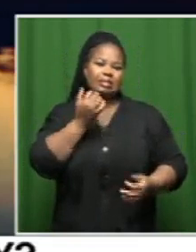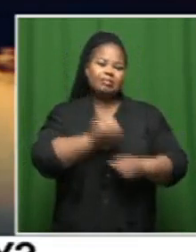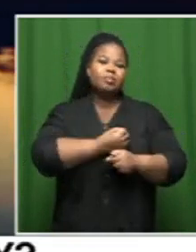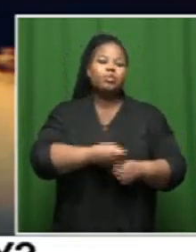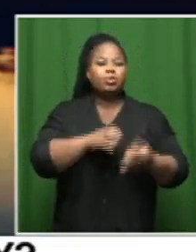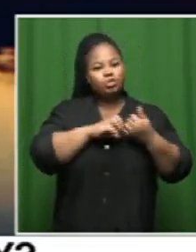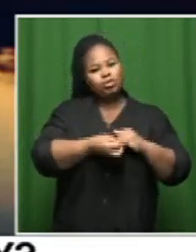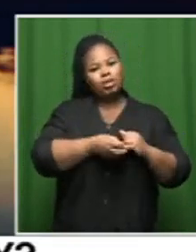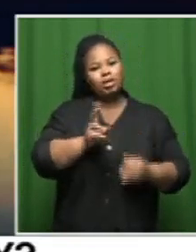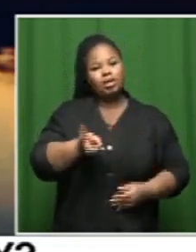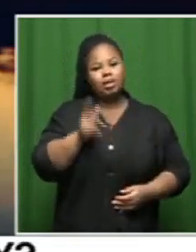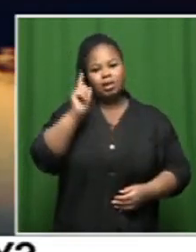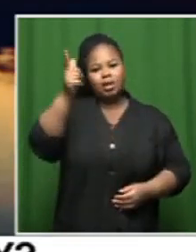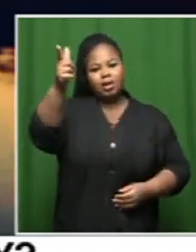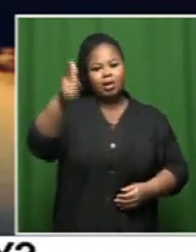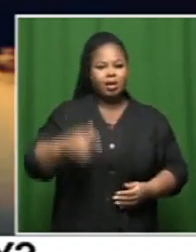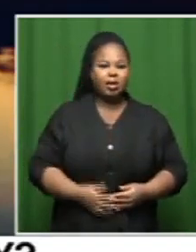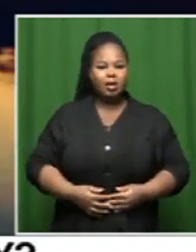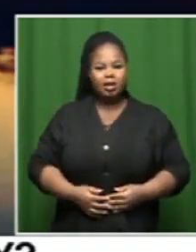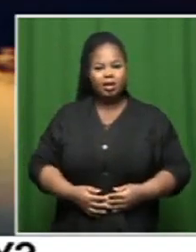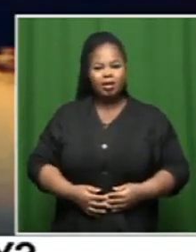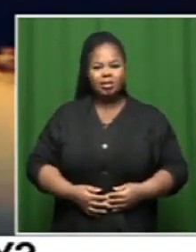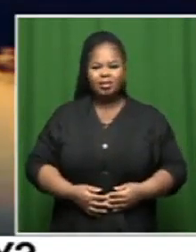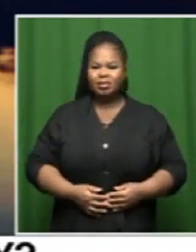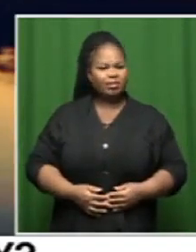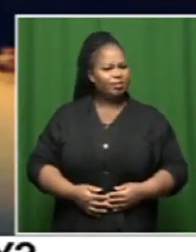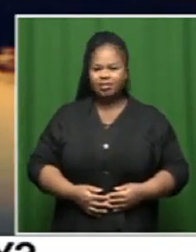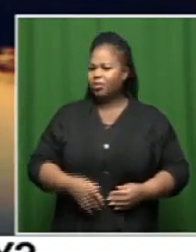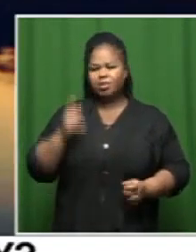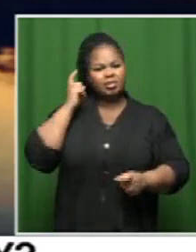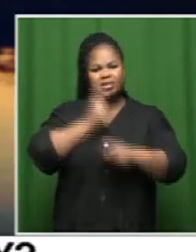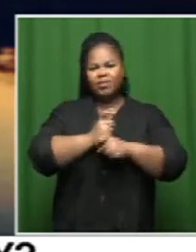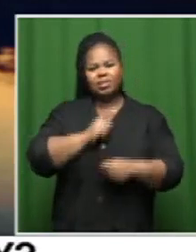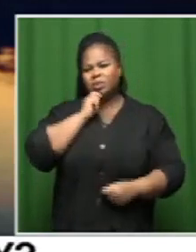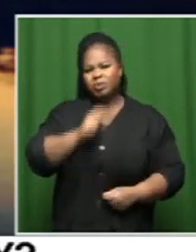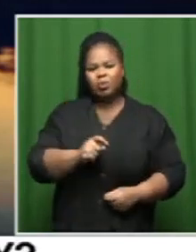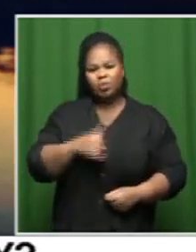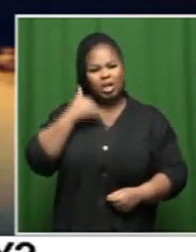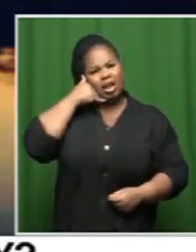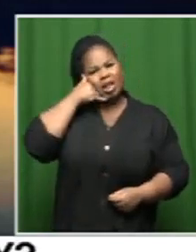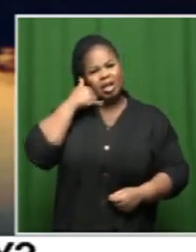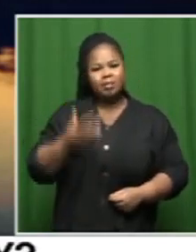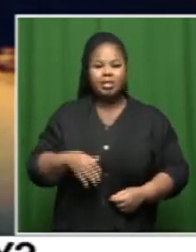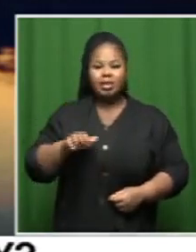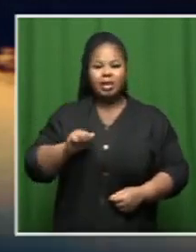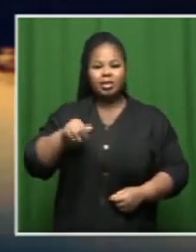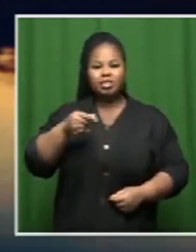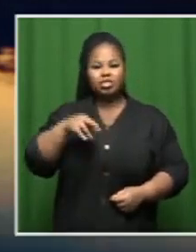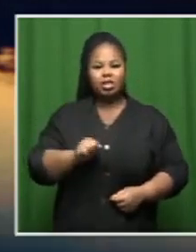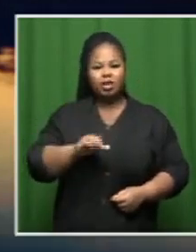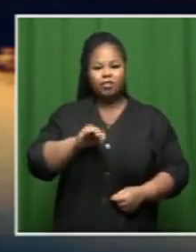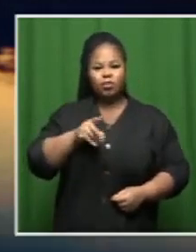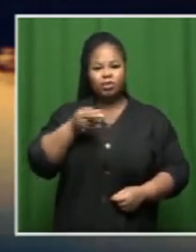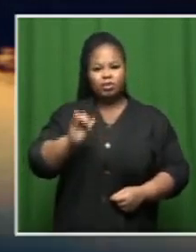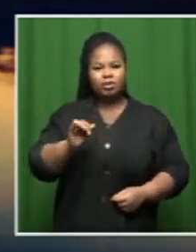try Aisha at a later stage. Just had some serious difficulty with that line. But Aisha Fundi is, of course, the wife